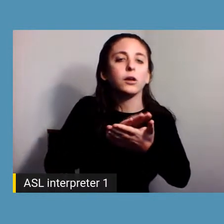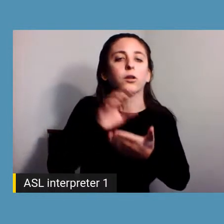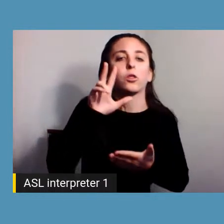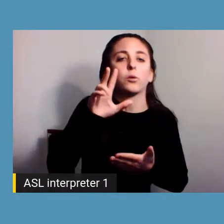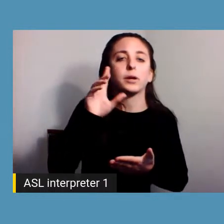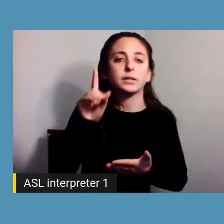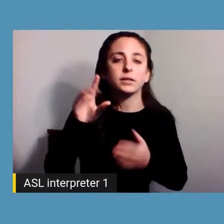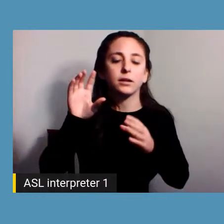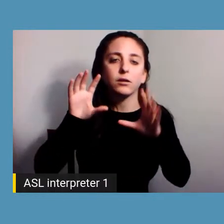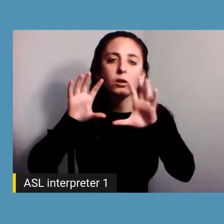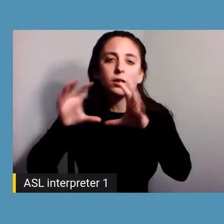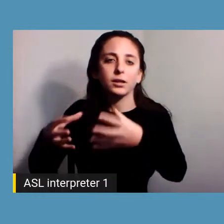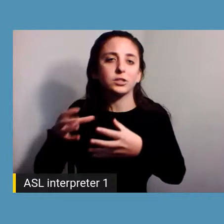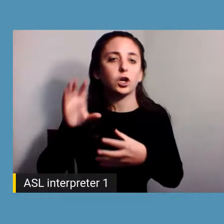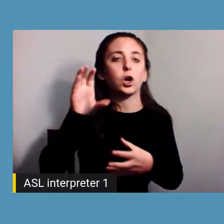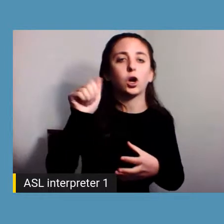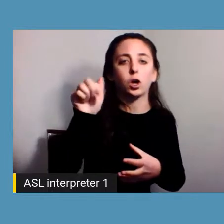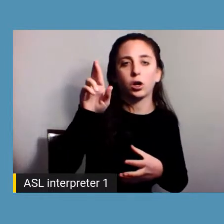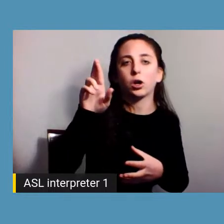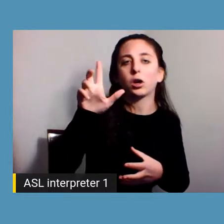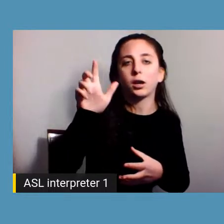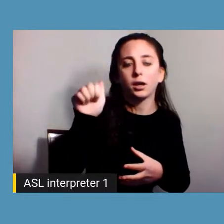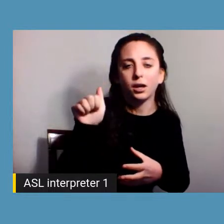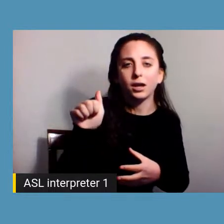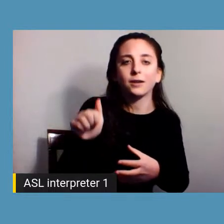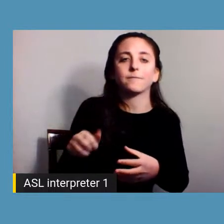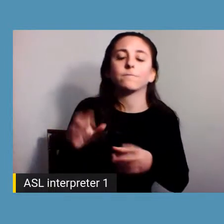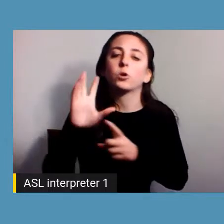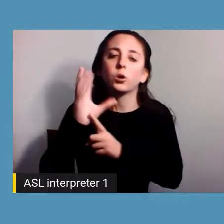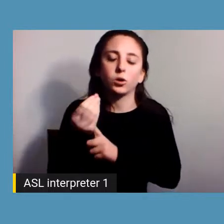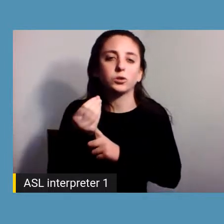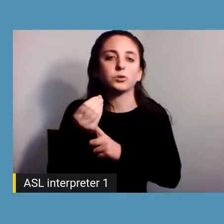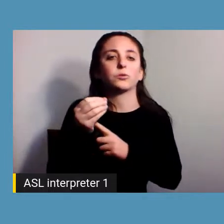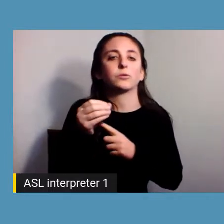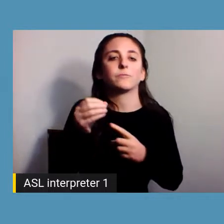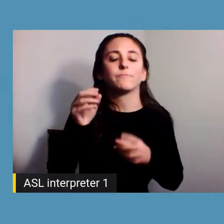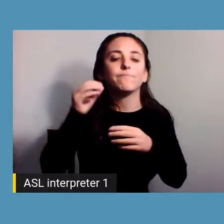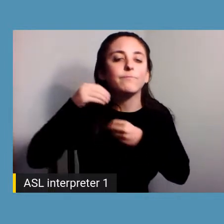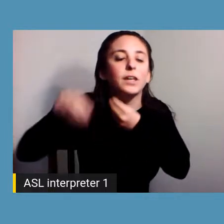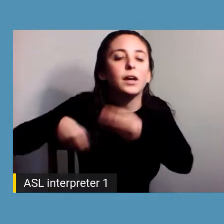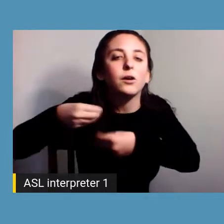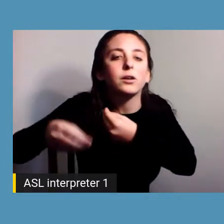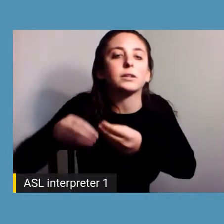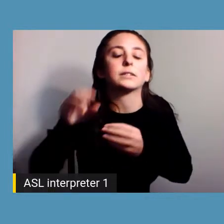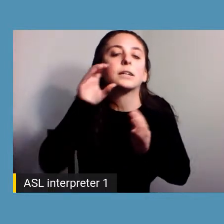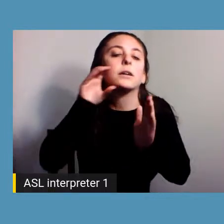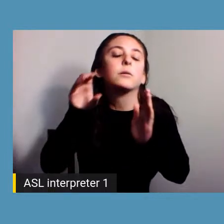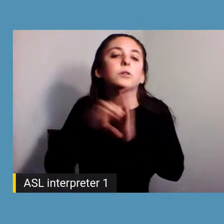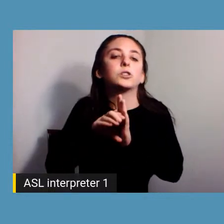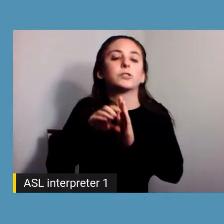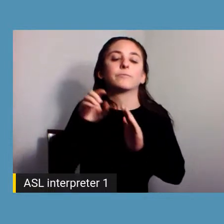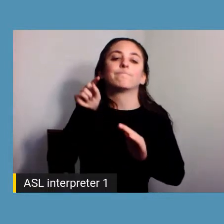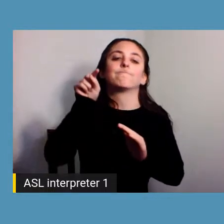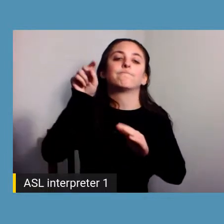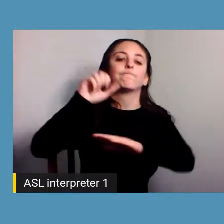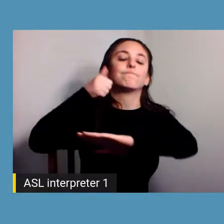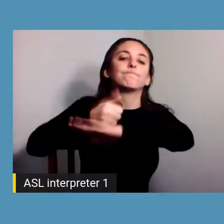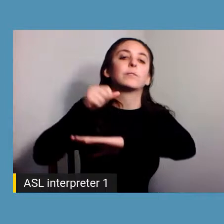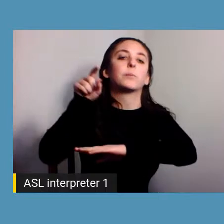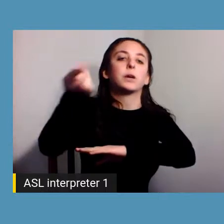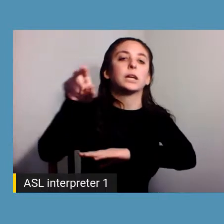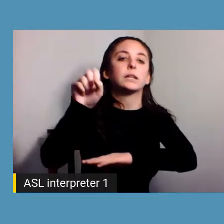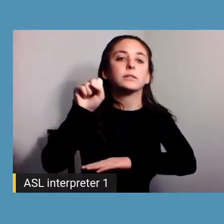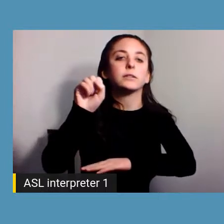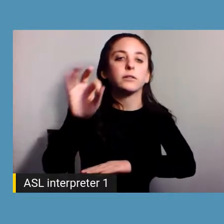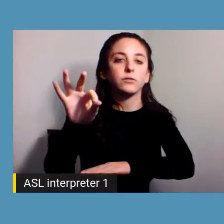Schroer is co-founder and director of Cultural Heritage Imaging, a nonprofit corporation based in San Francisco that develops and